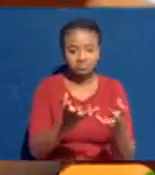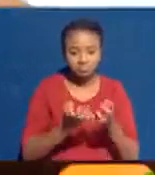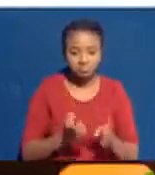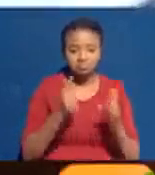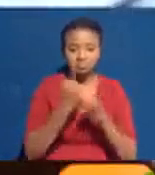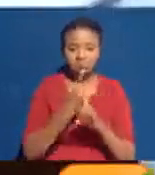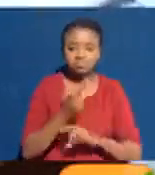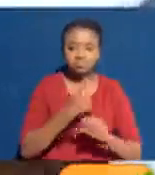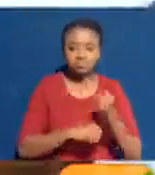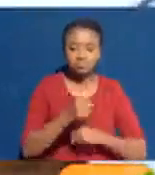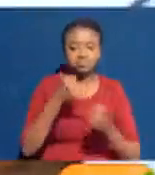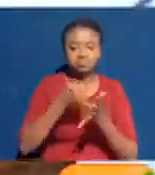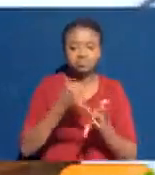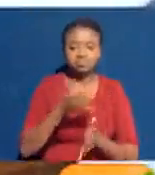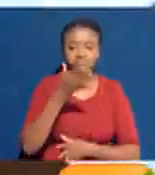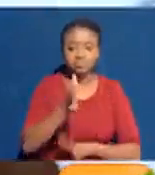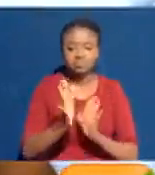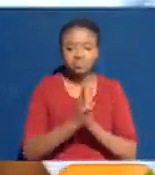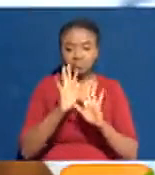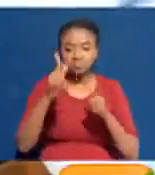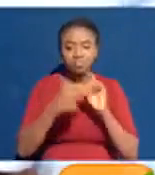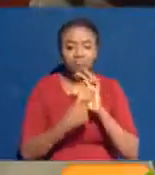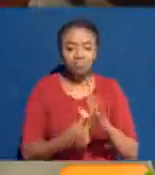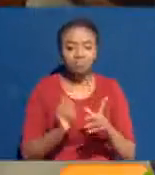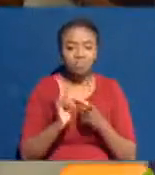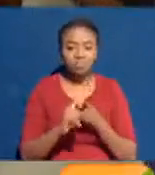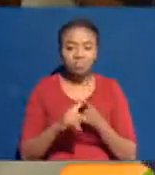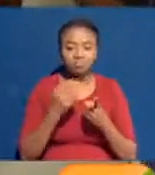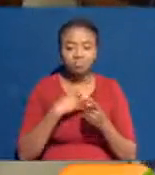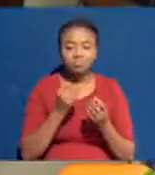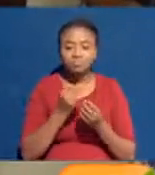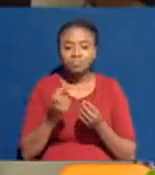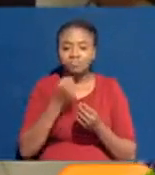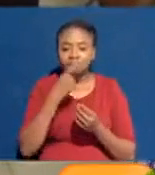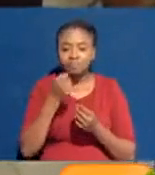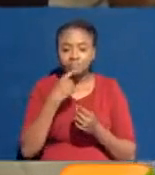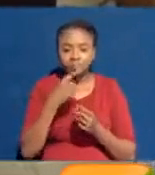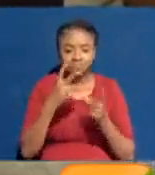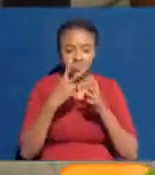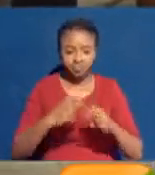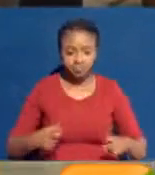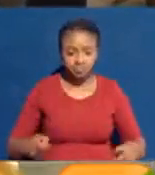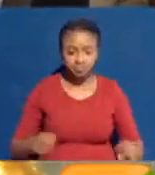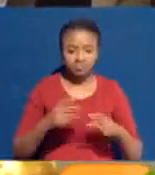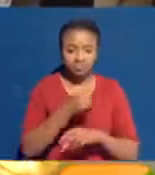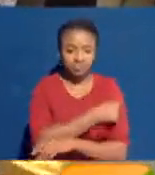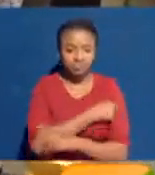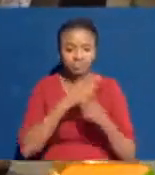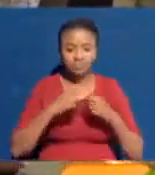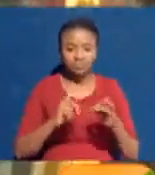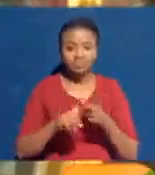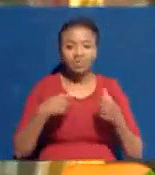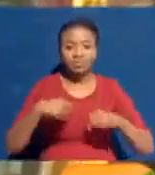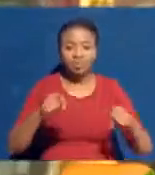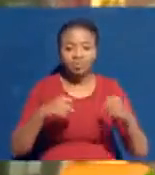the activities that characterized the celebrations included a free medical camp on Thursday, a bodaboda clinic on